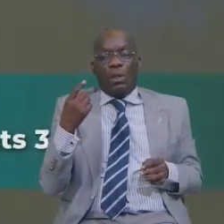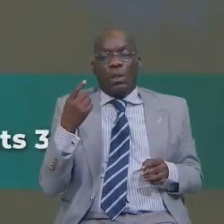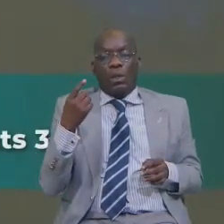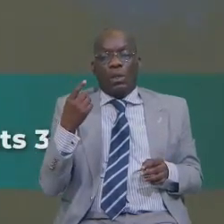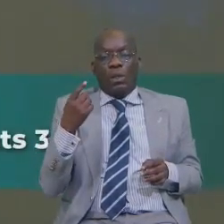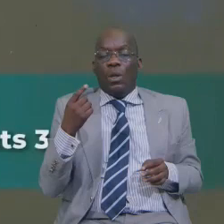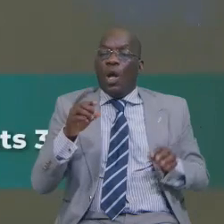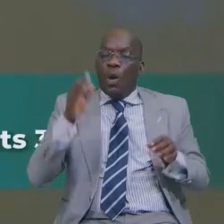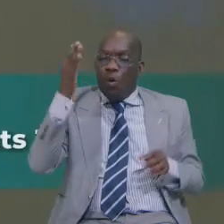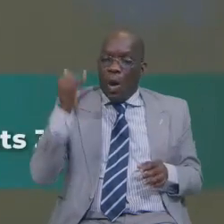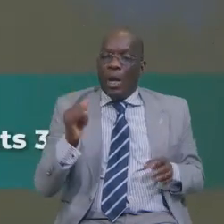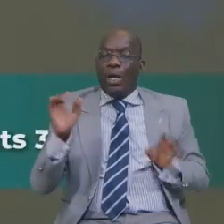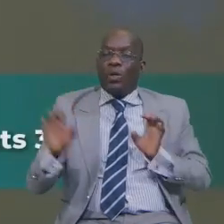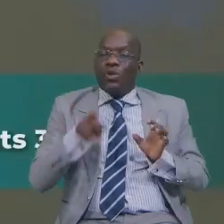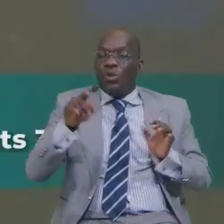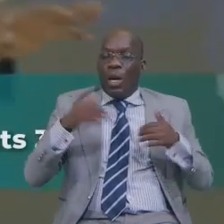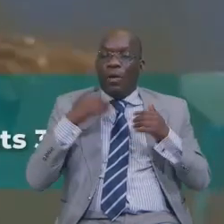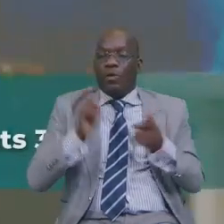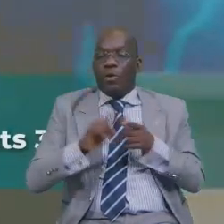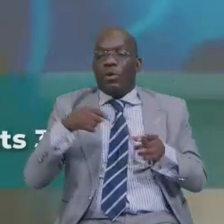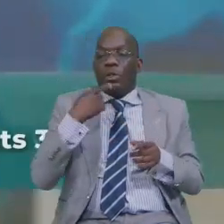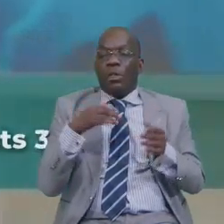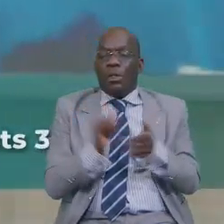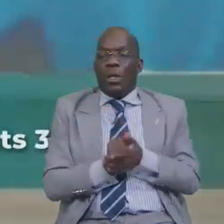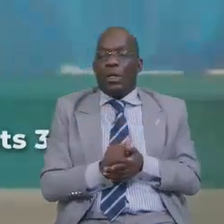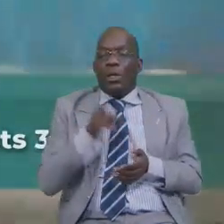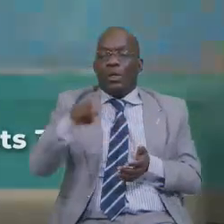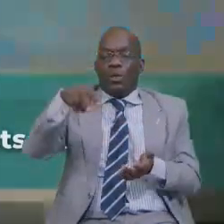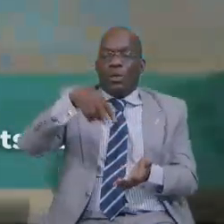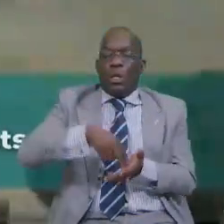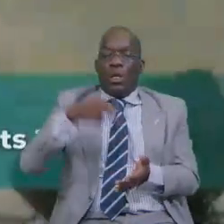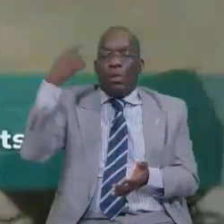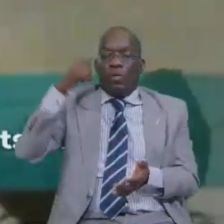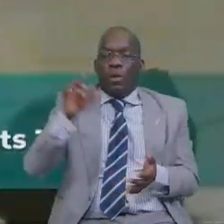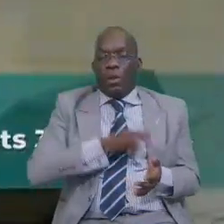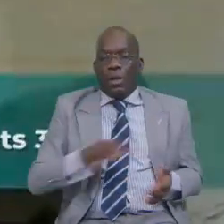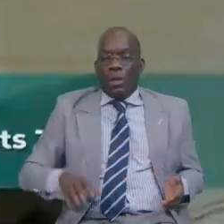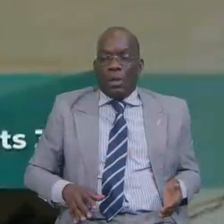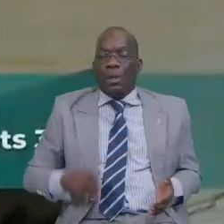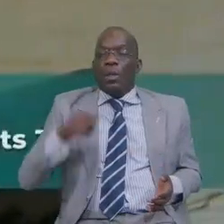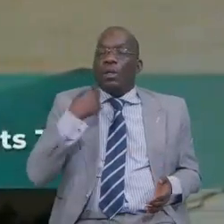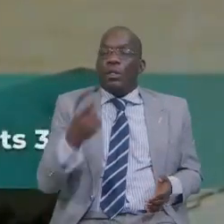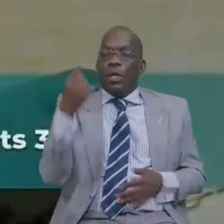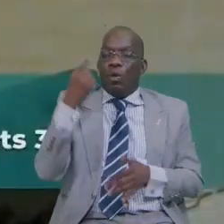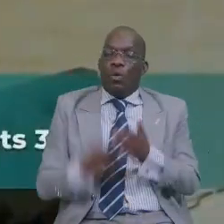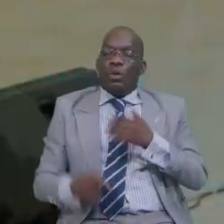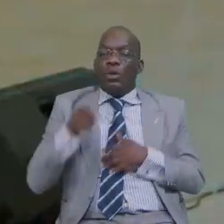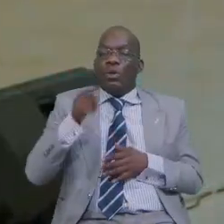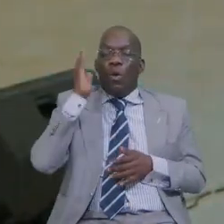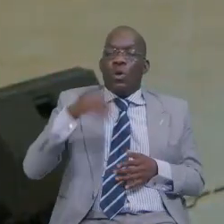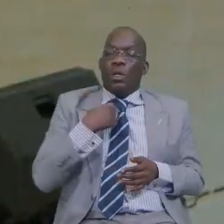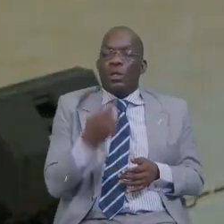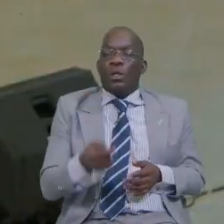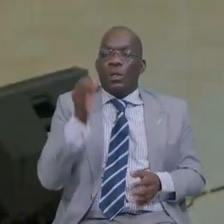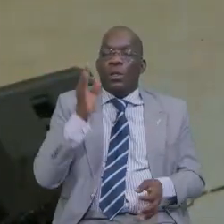you have to say that? You are standing for Christ. Say what you will say. If it's not